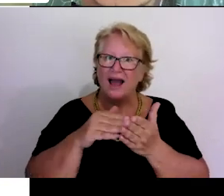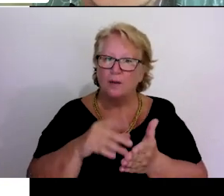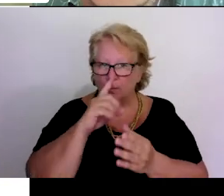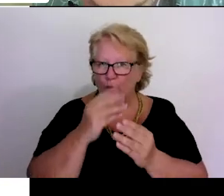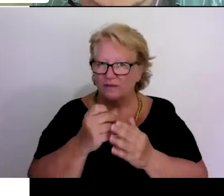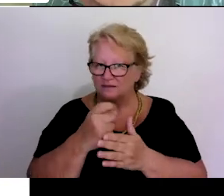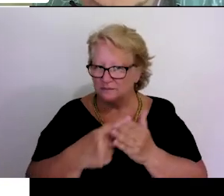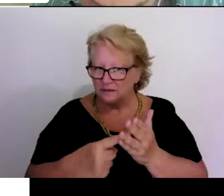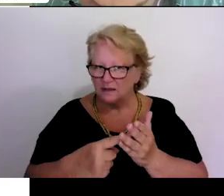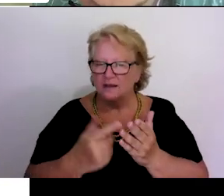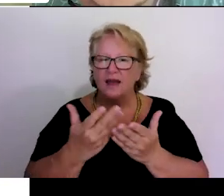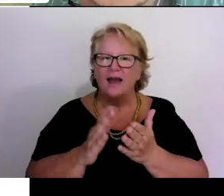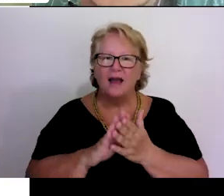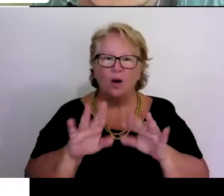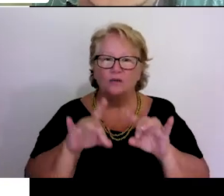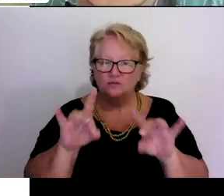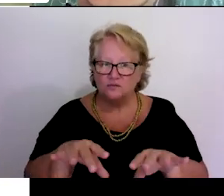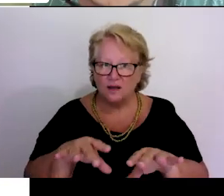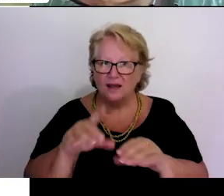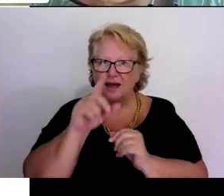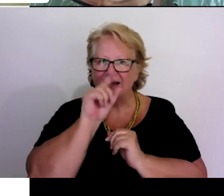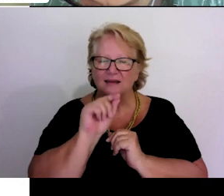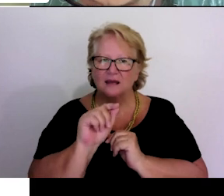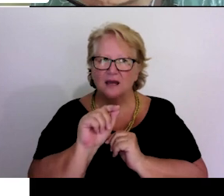disabilities, how Australia